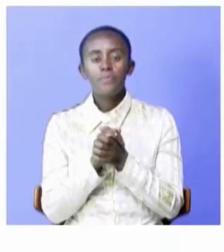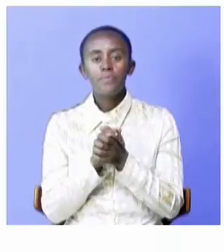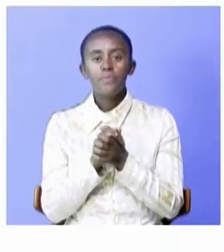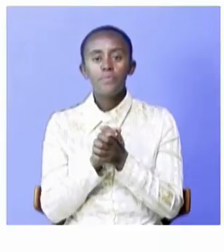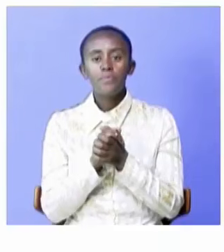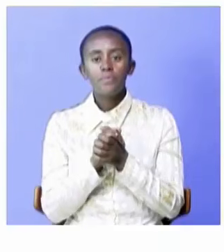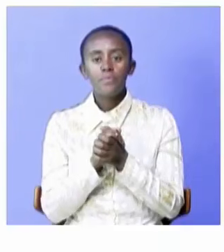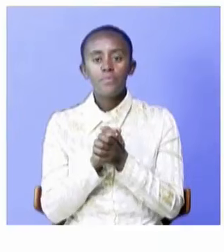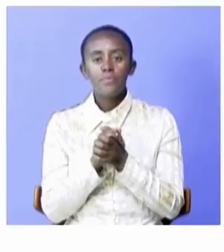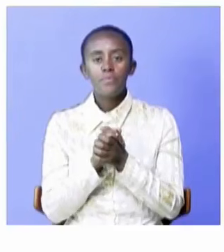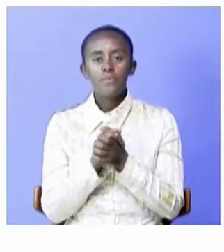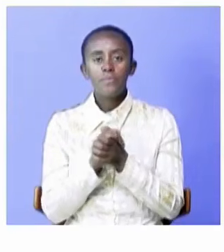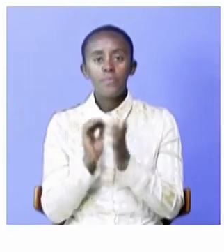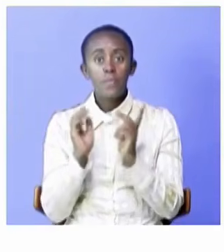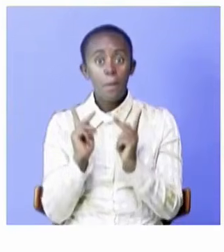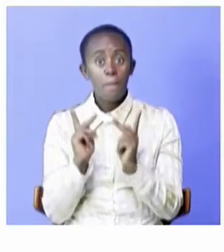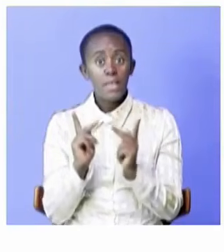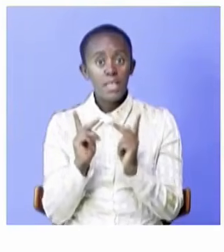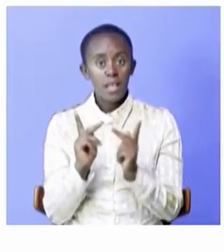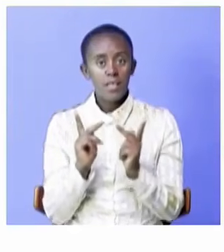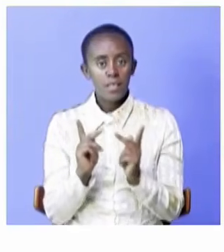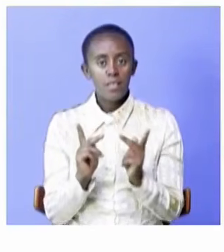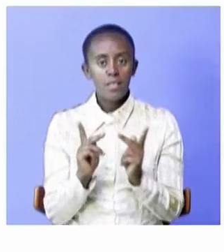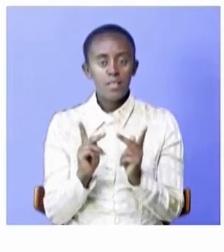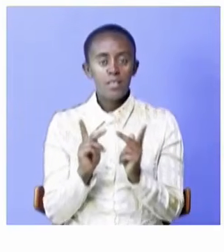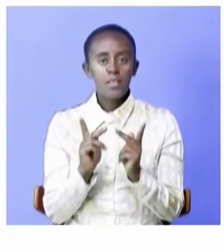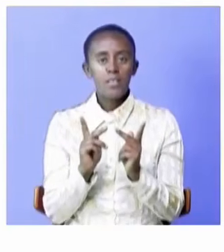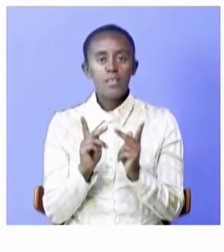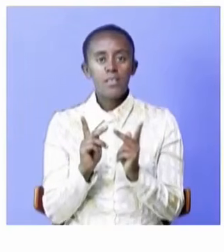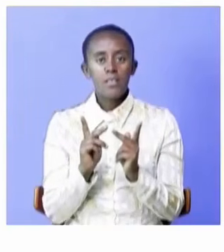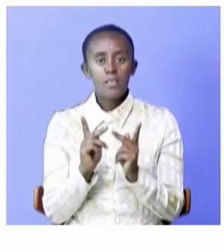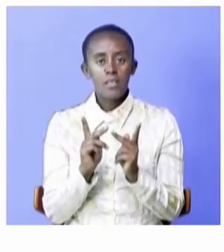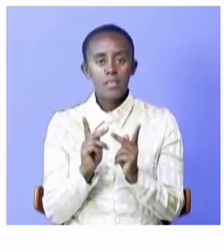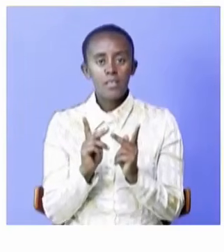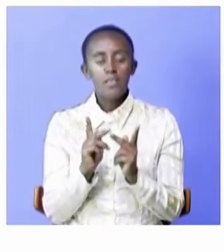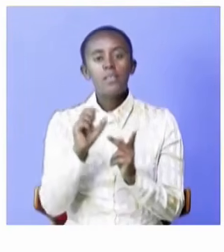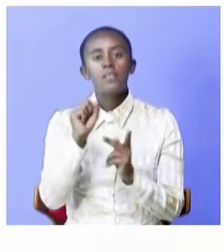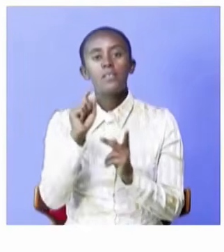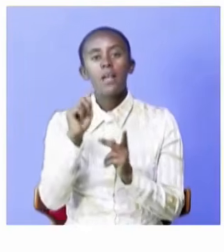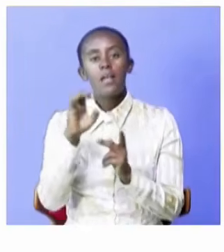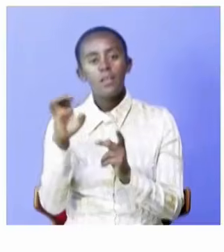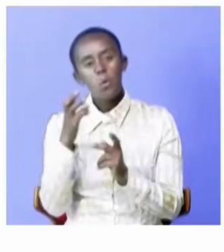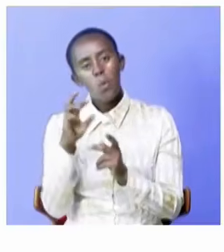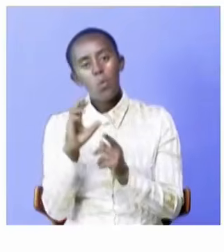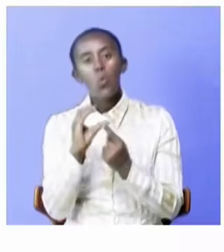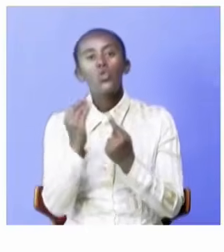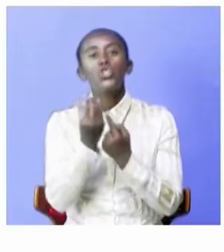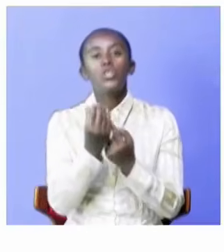present state or condition.